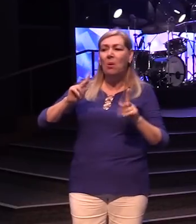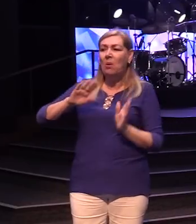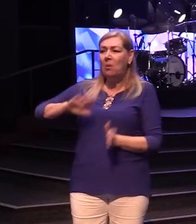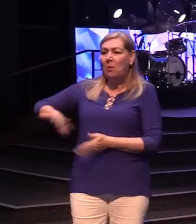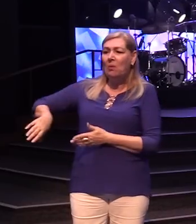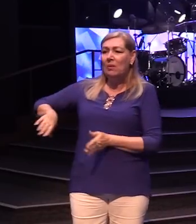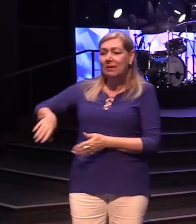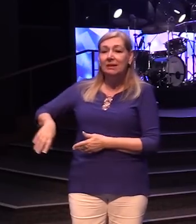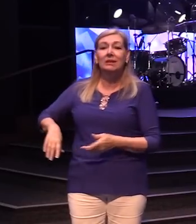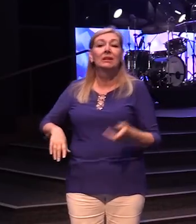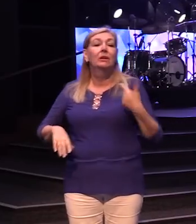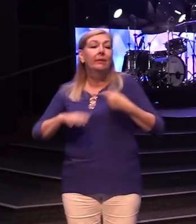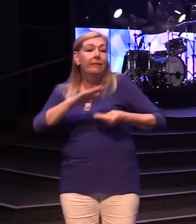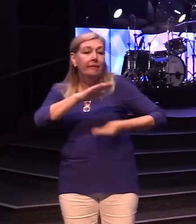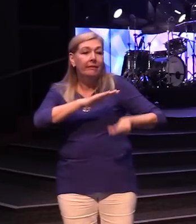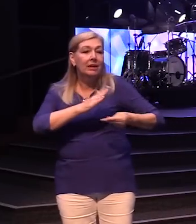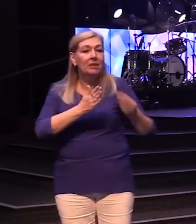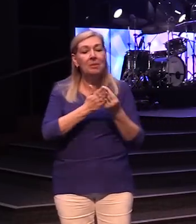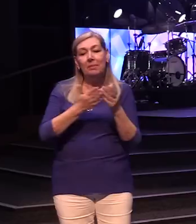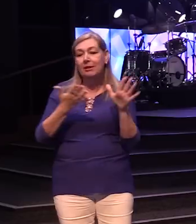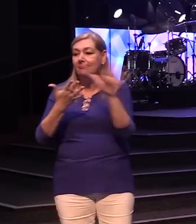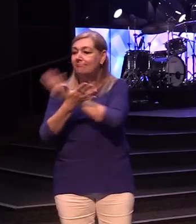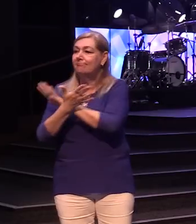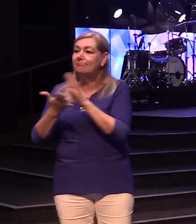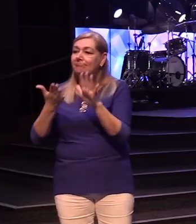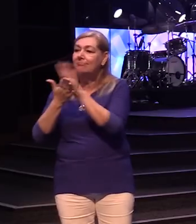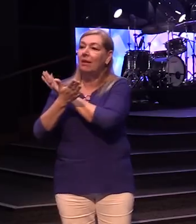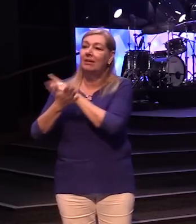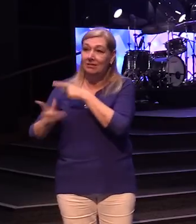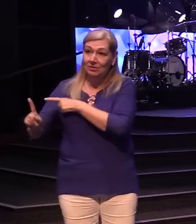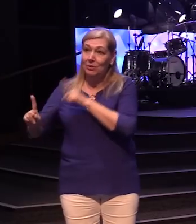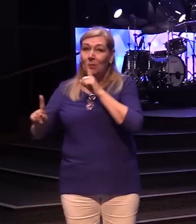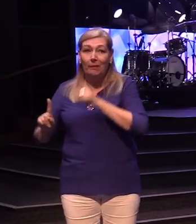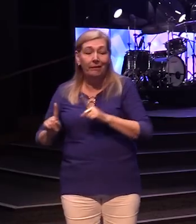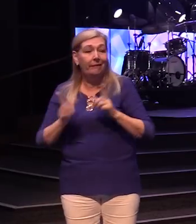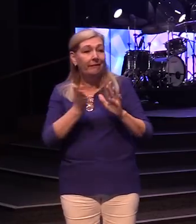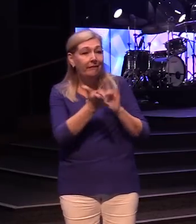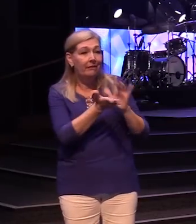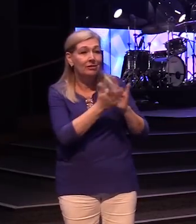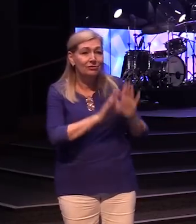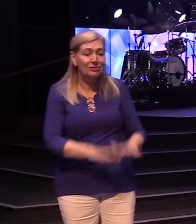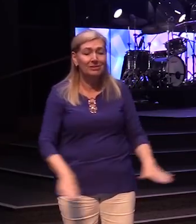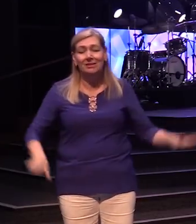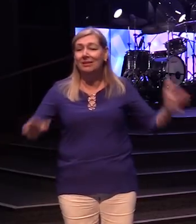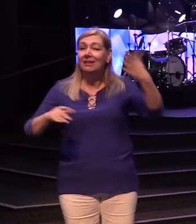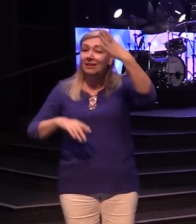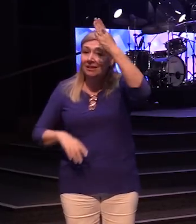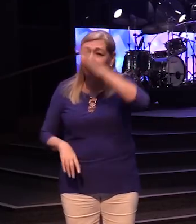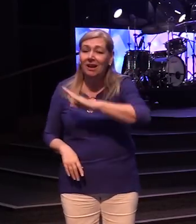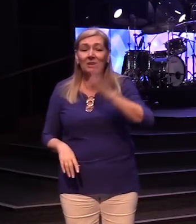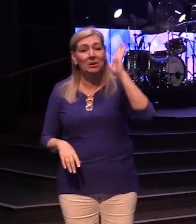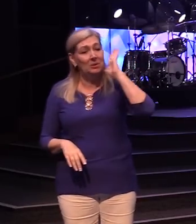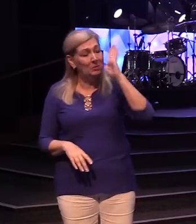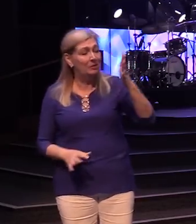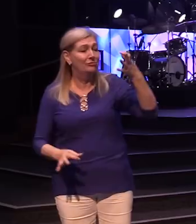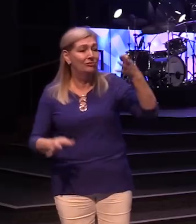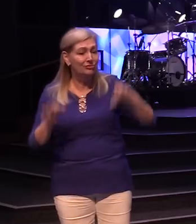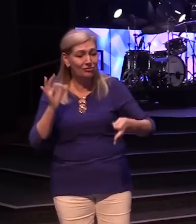bribes, and if our poor are exploited for the greed of the few. God will judge it.